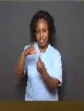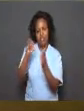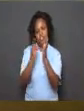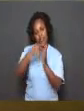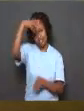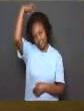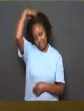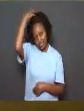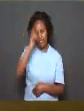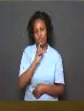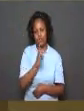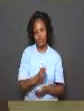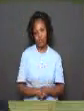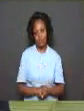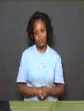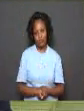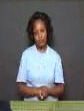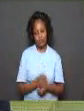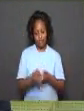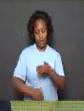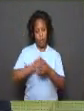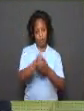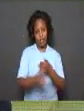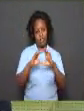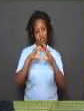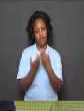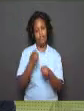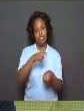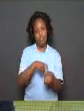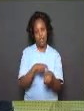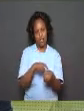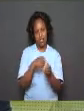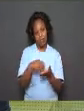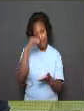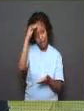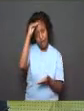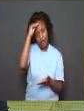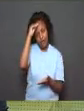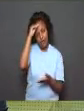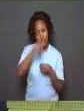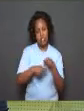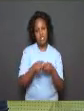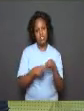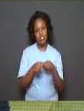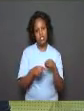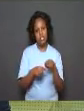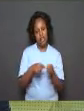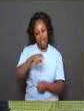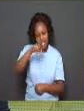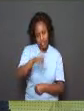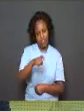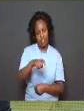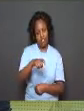state constitutions. In our next lesson, we will learn